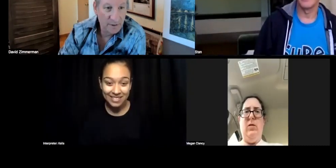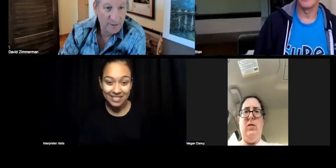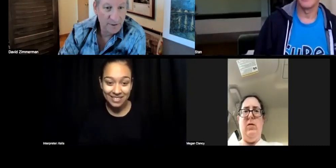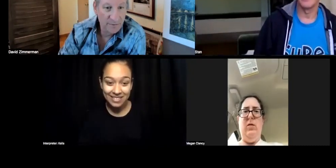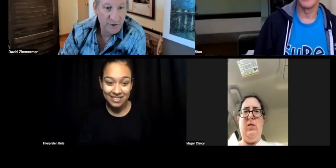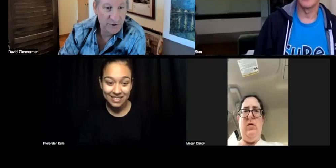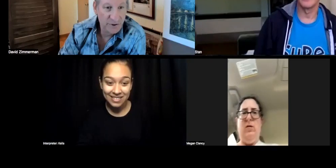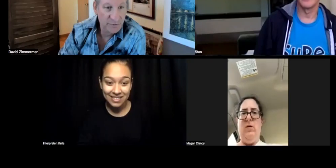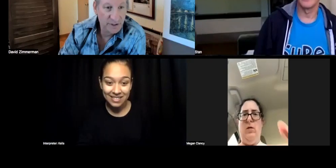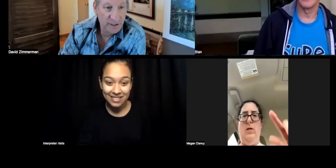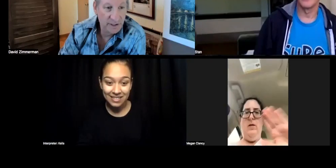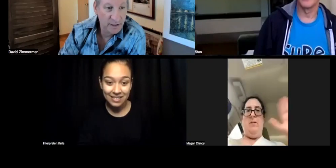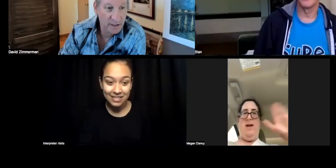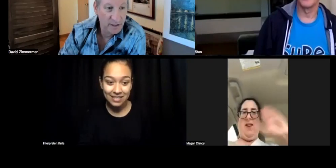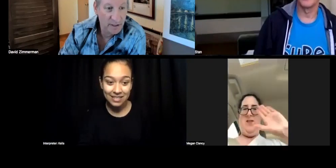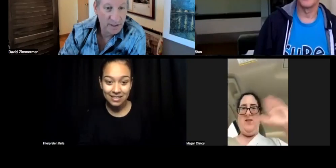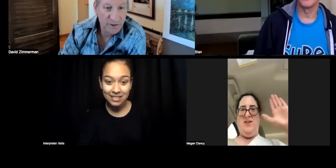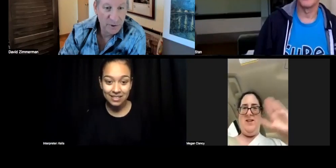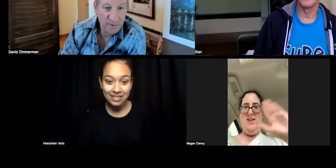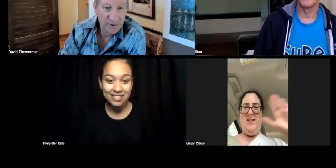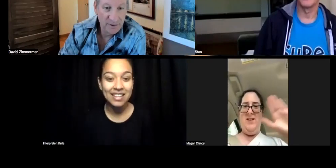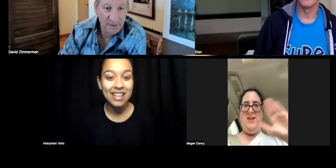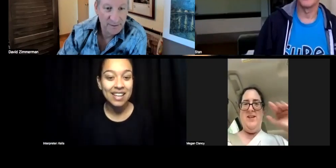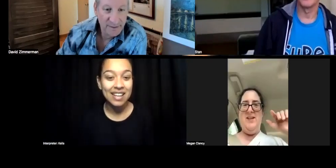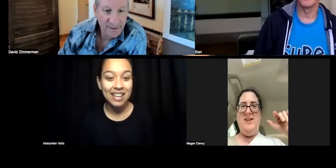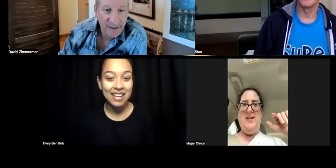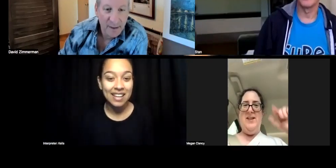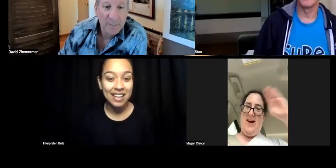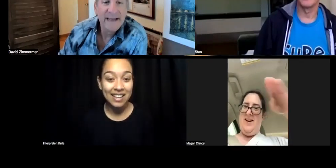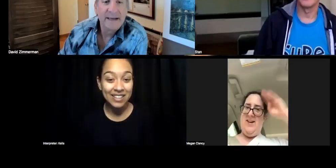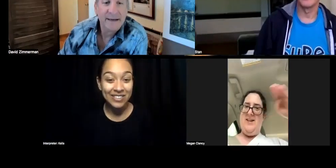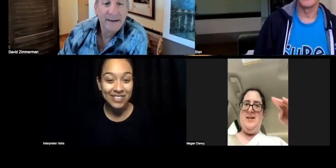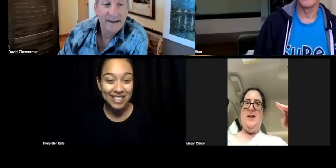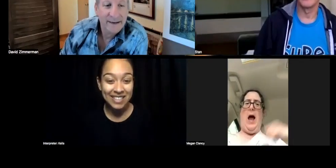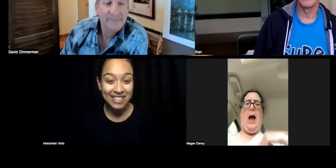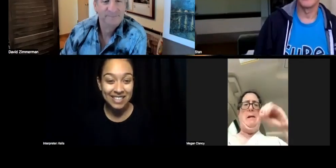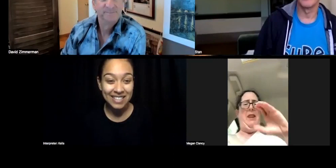And we'll unmute to the interpreter. Hello.